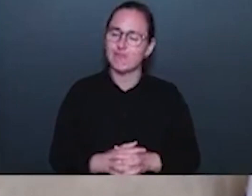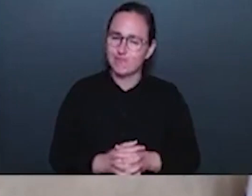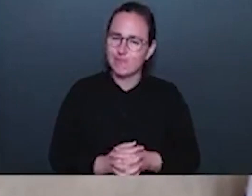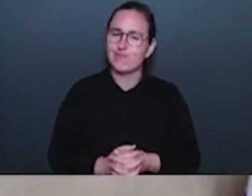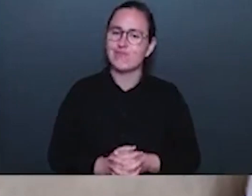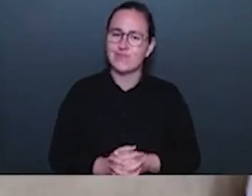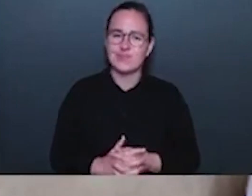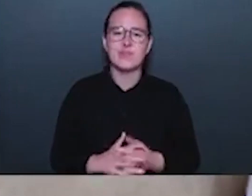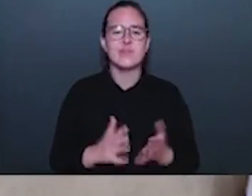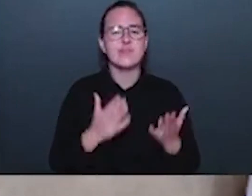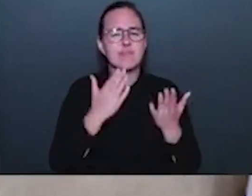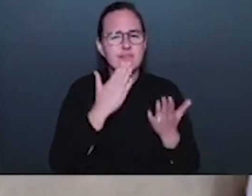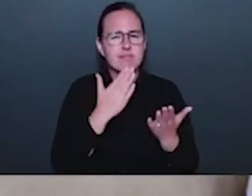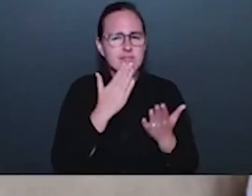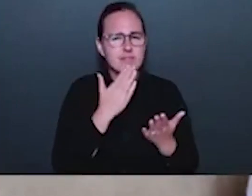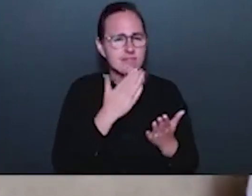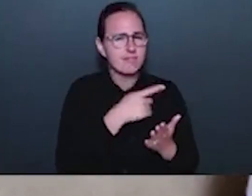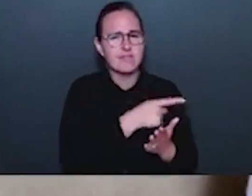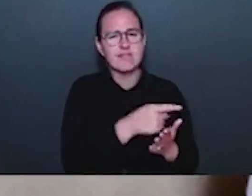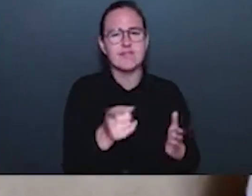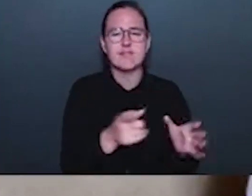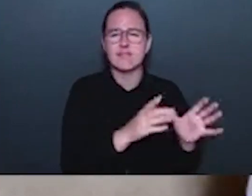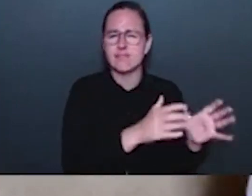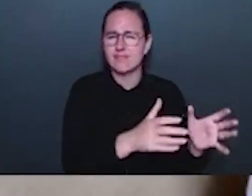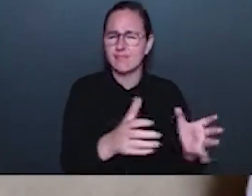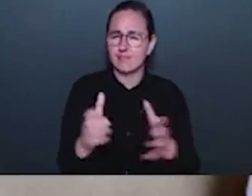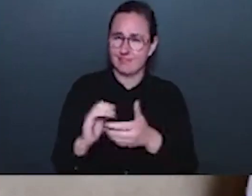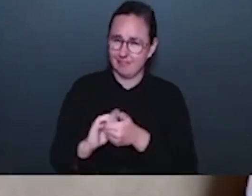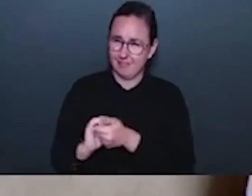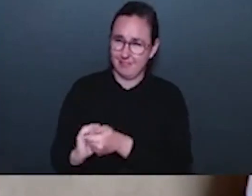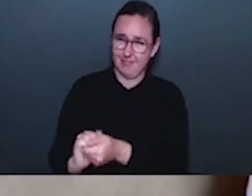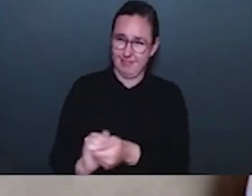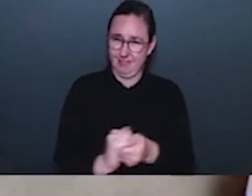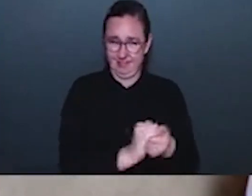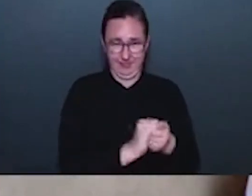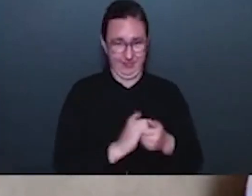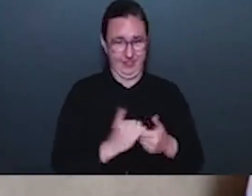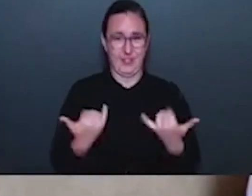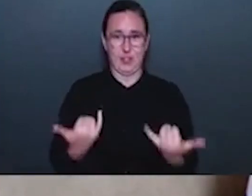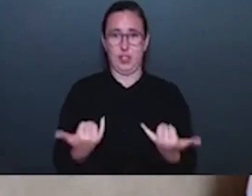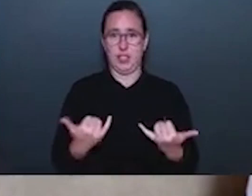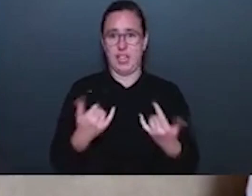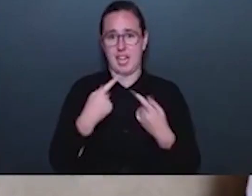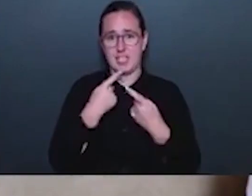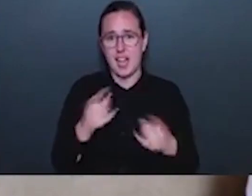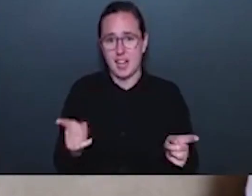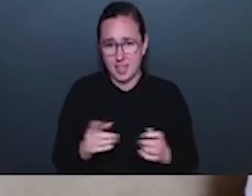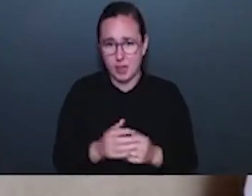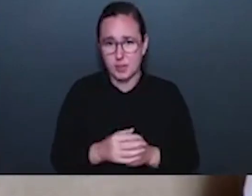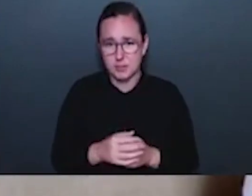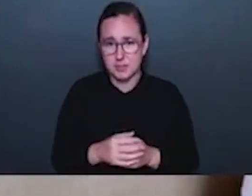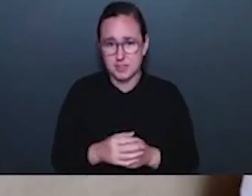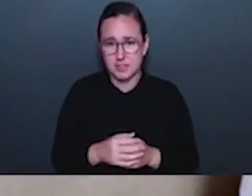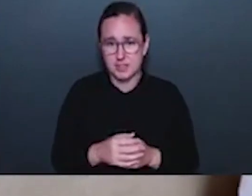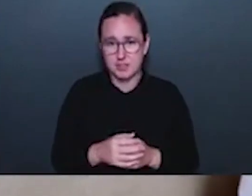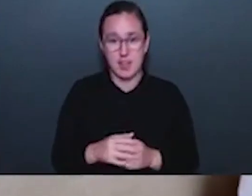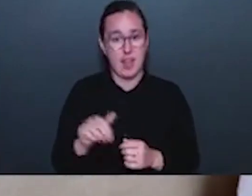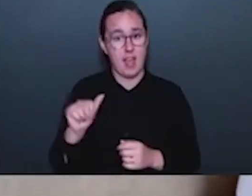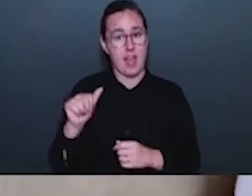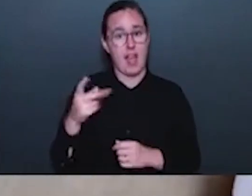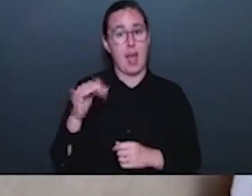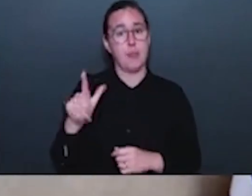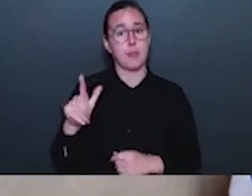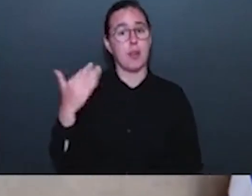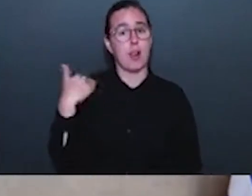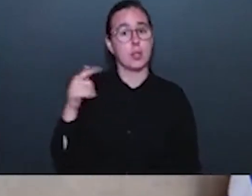I released a report urging government to consider the decriminalization of people who use drugs and have been